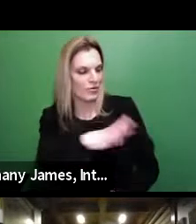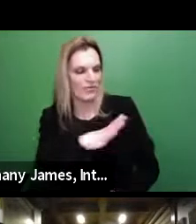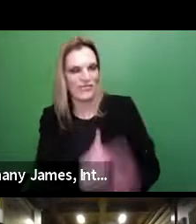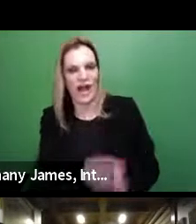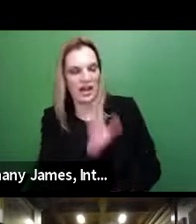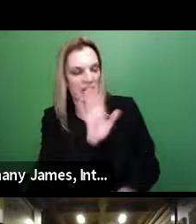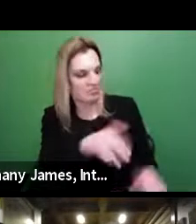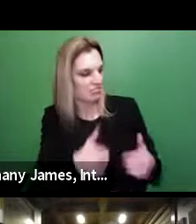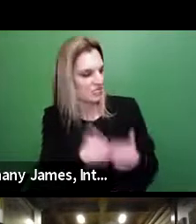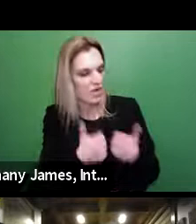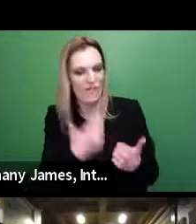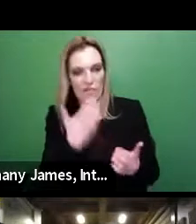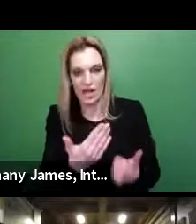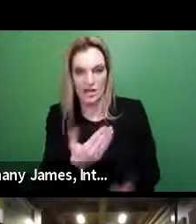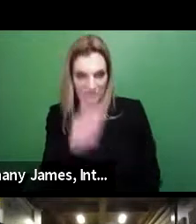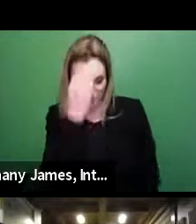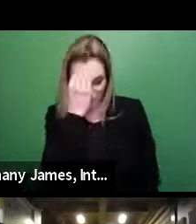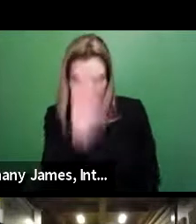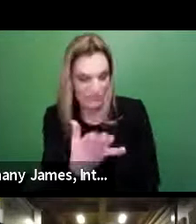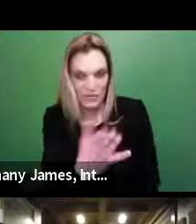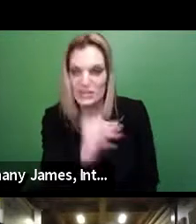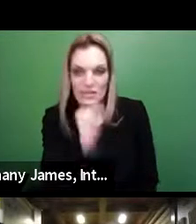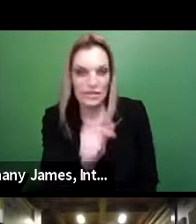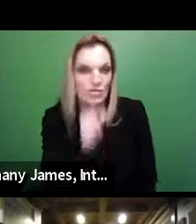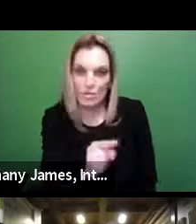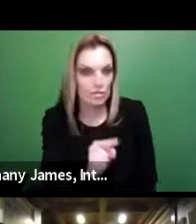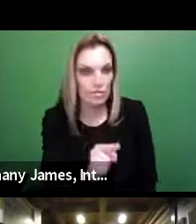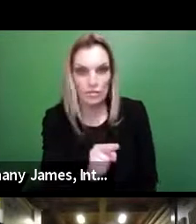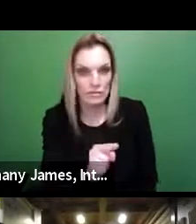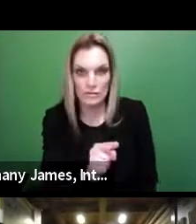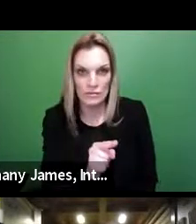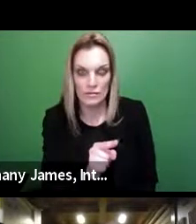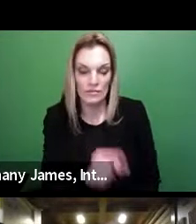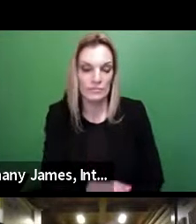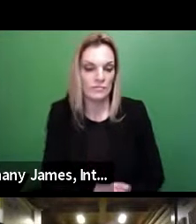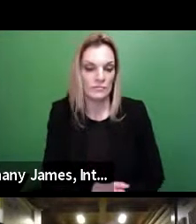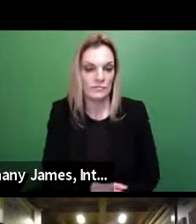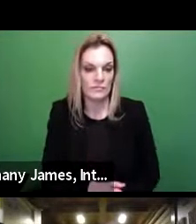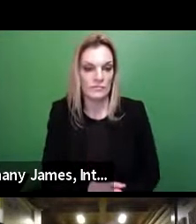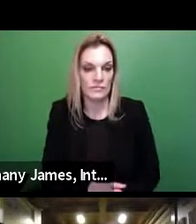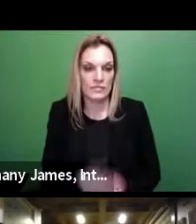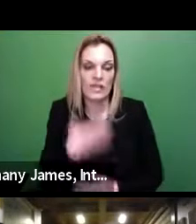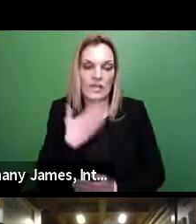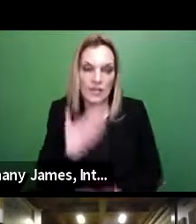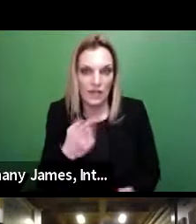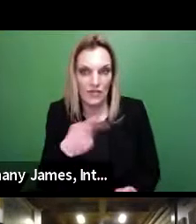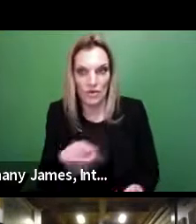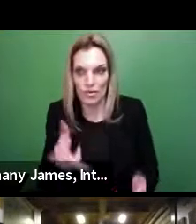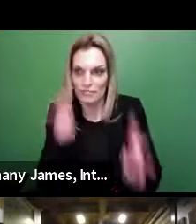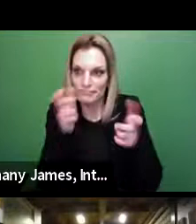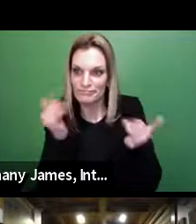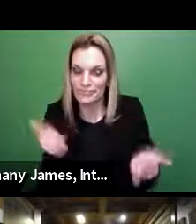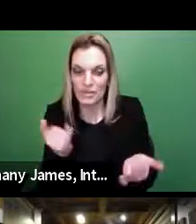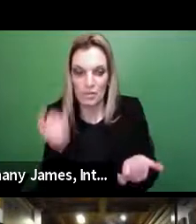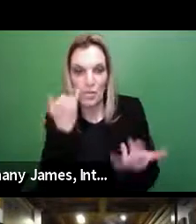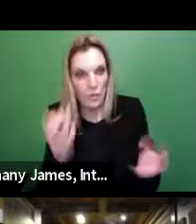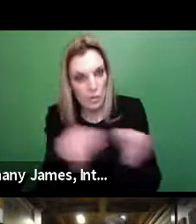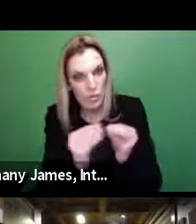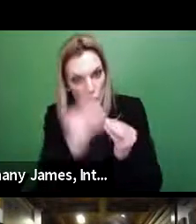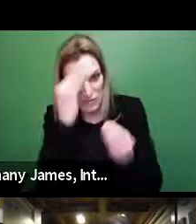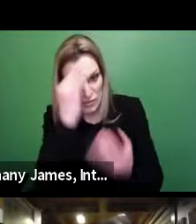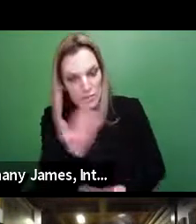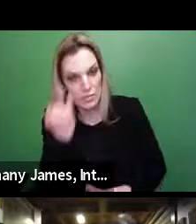thriving, because that's certainly not the case. But I want to thank you all for taking the time to listen to us. If you want to hear more, or if you want to see